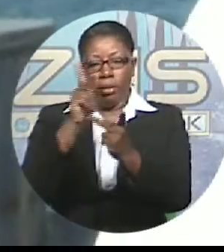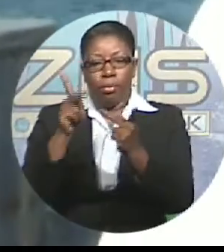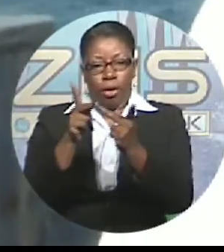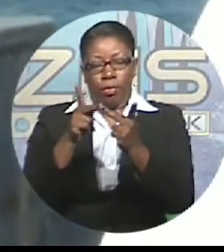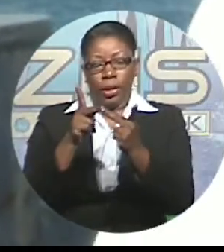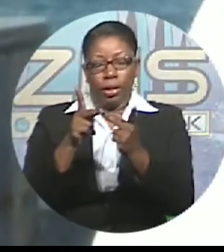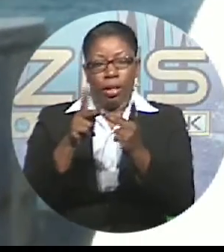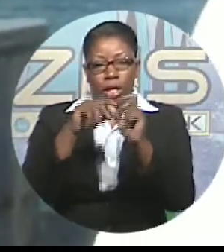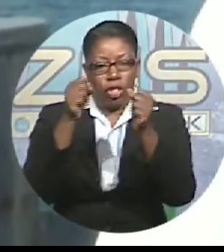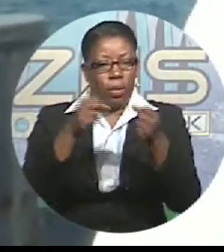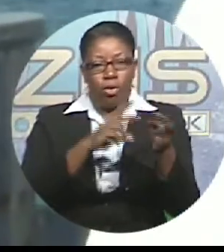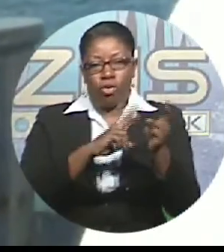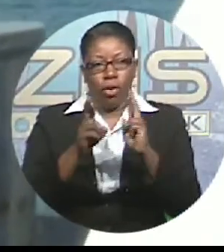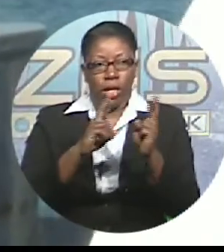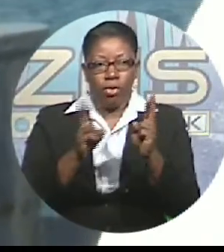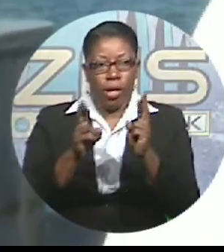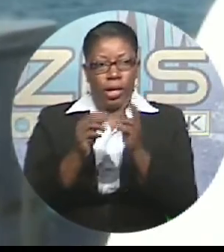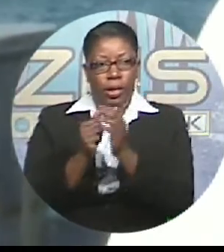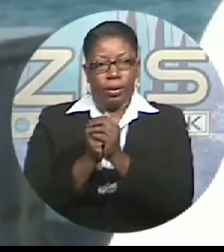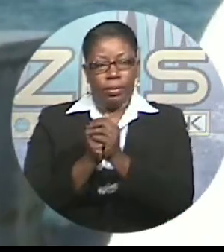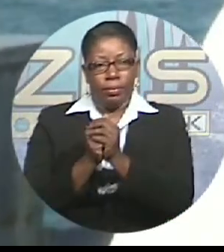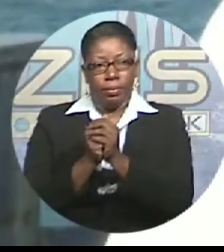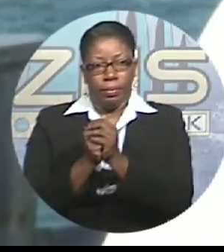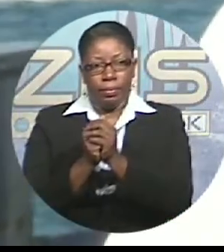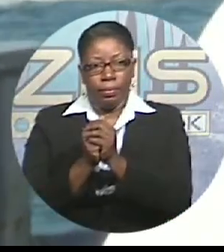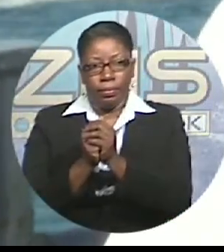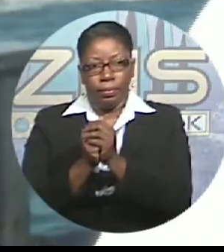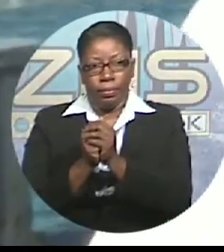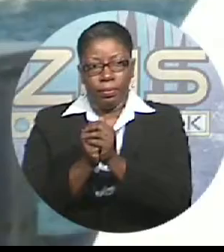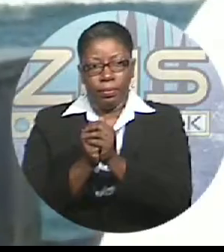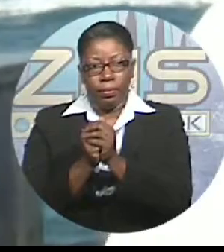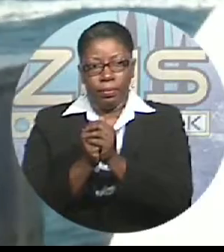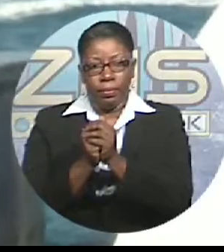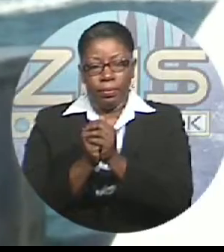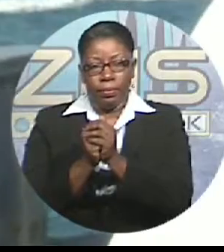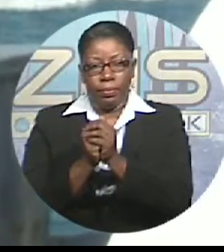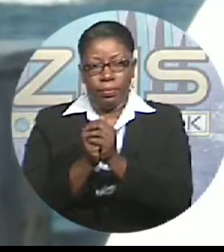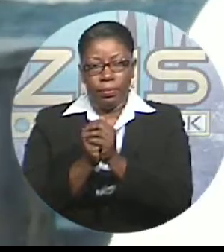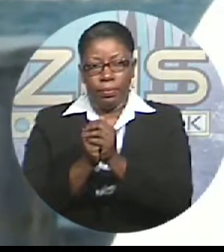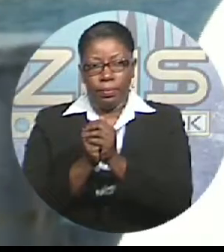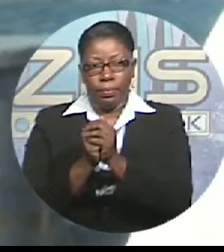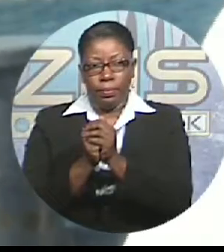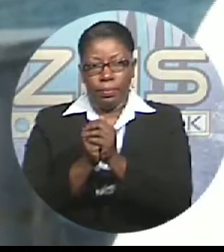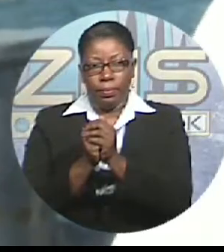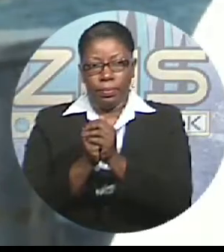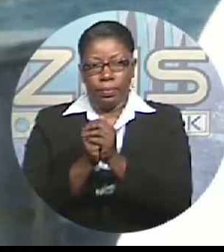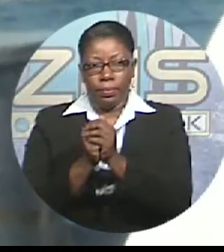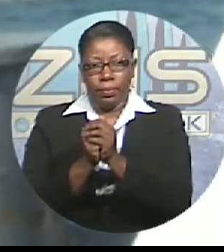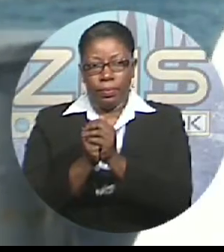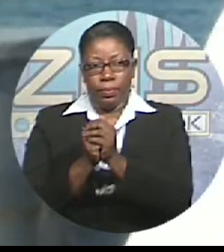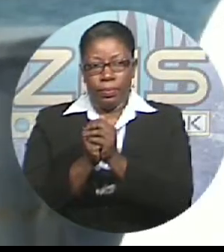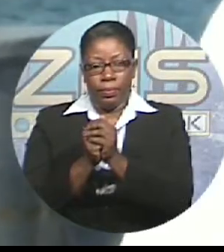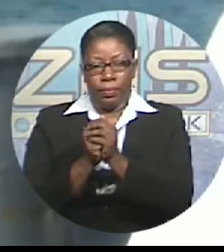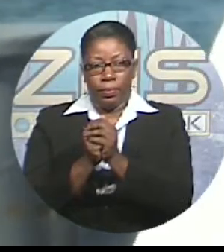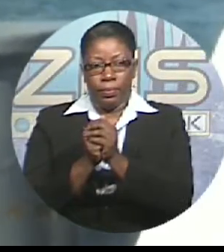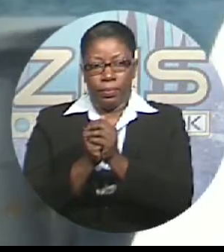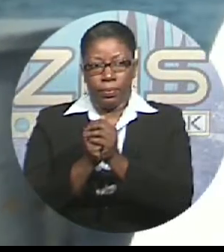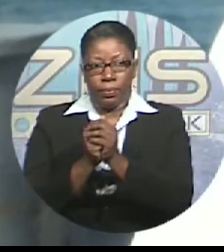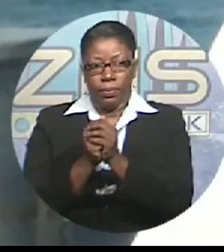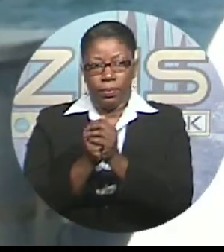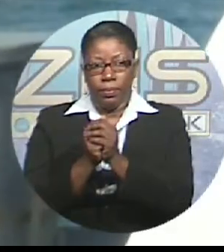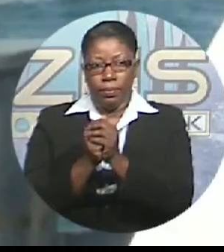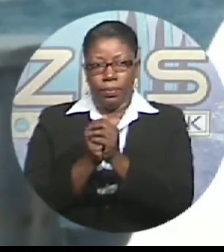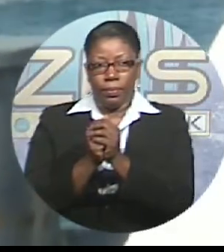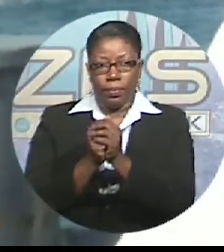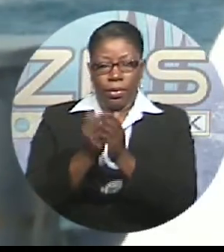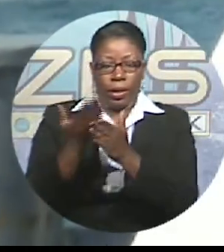know, I just had a little mercy on them. Let their own people, let his brother sail my boat, and you know how they go with one another. And she